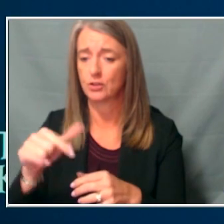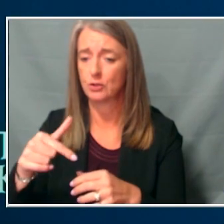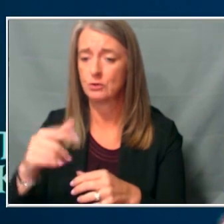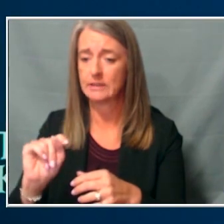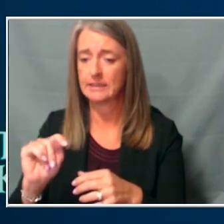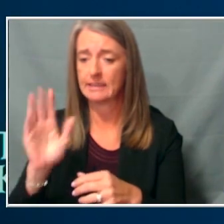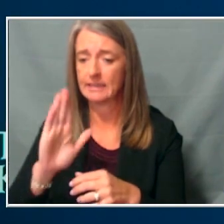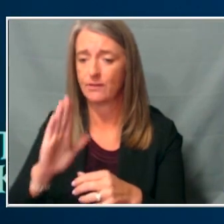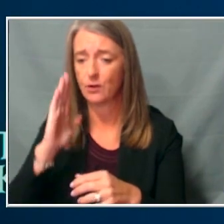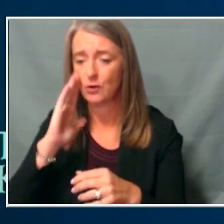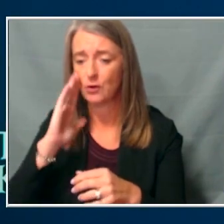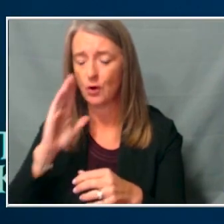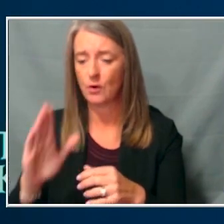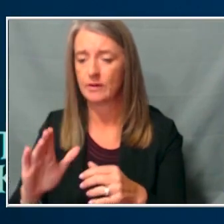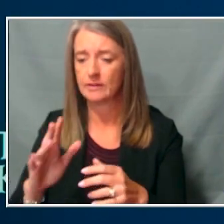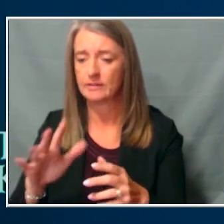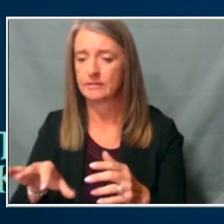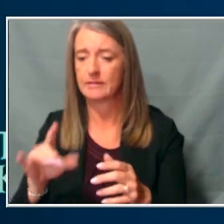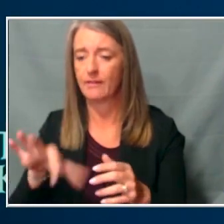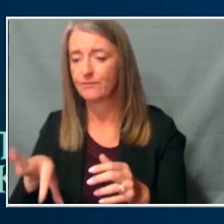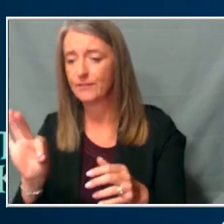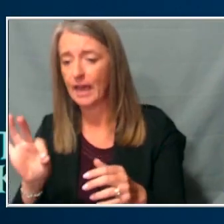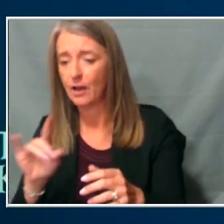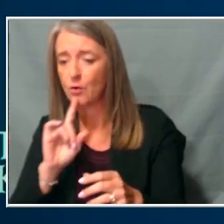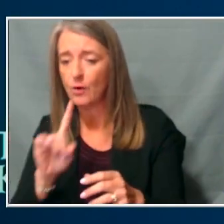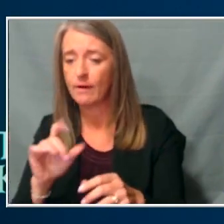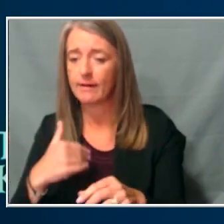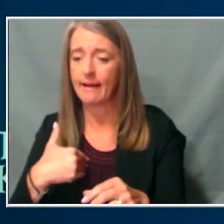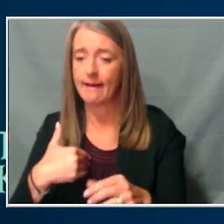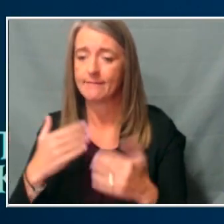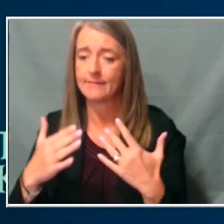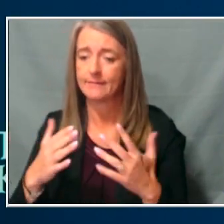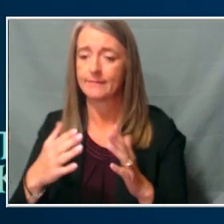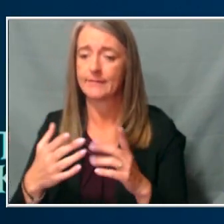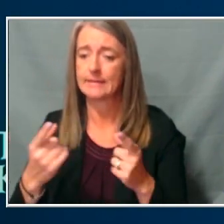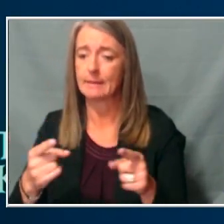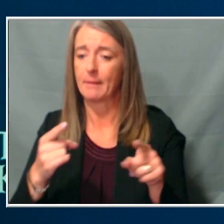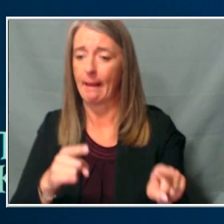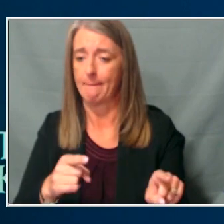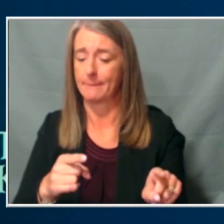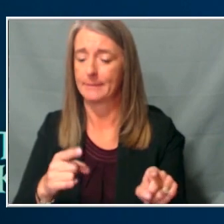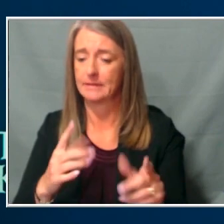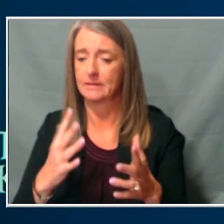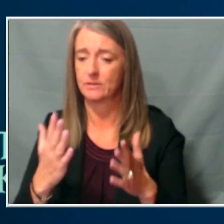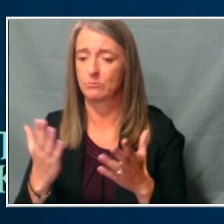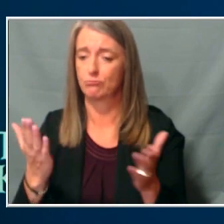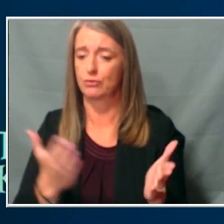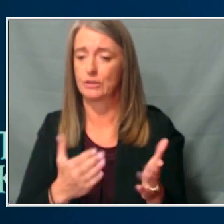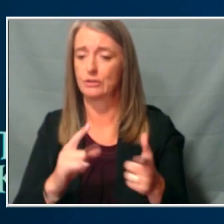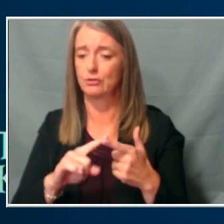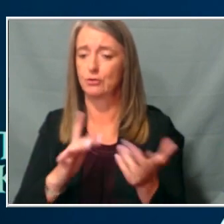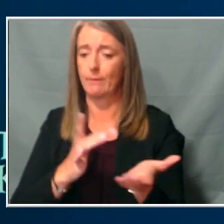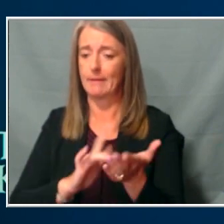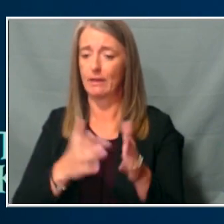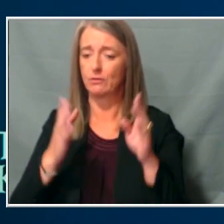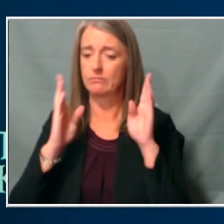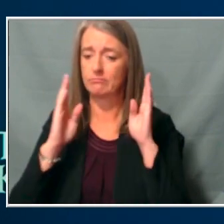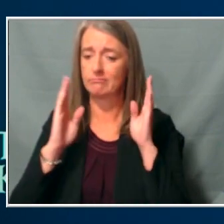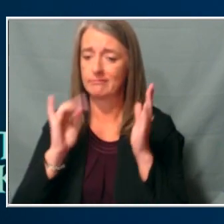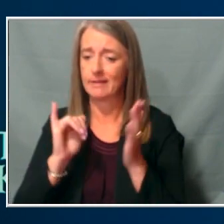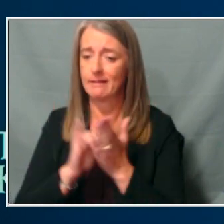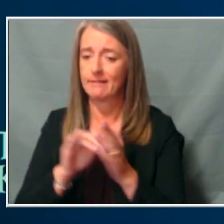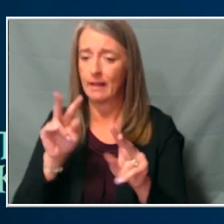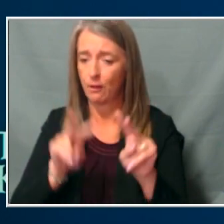just incidentally it's found, or they end up having a episode, that brings them into medical attention, and this is then looked